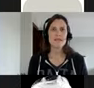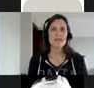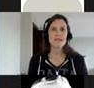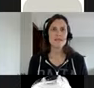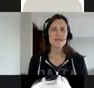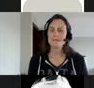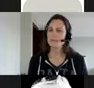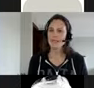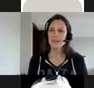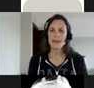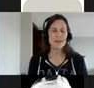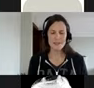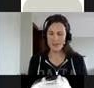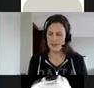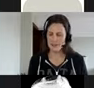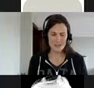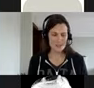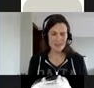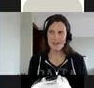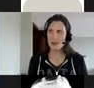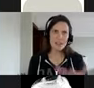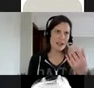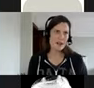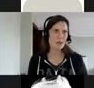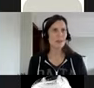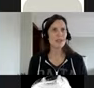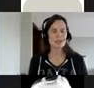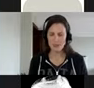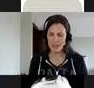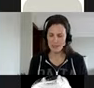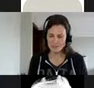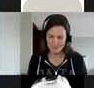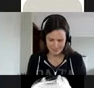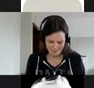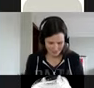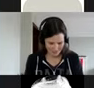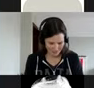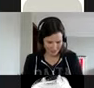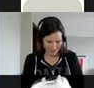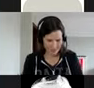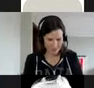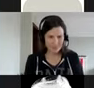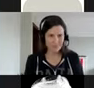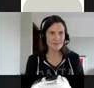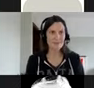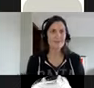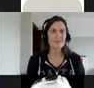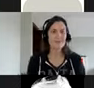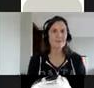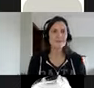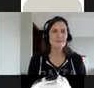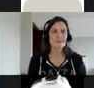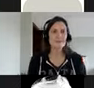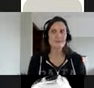Sarah has time, I'm sure happy to stay and answer questions on the chat or live. I'll just say, I thought that was a really